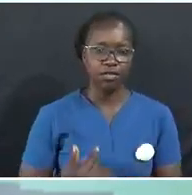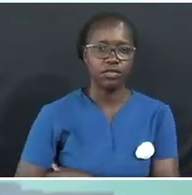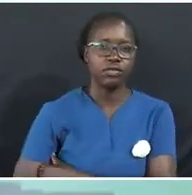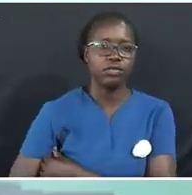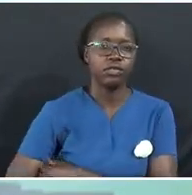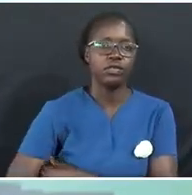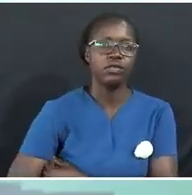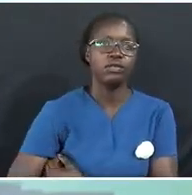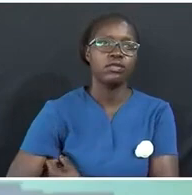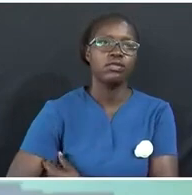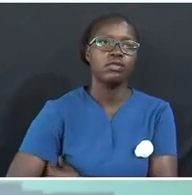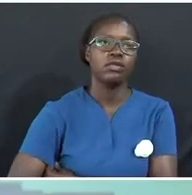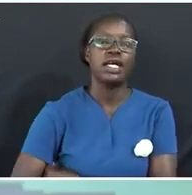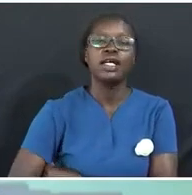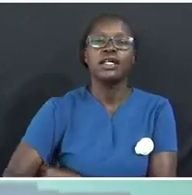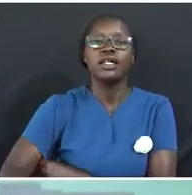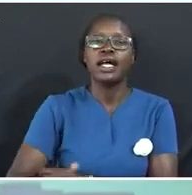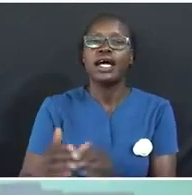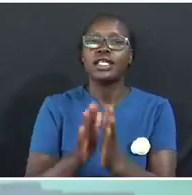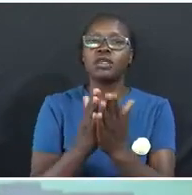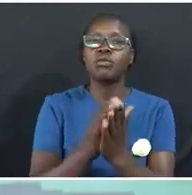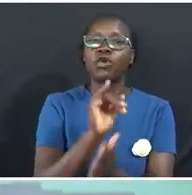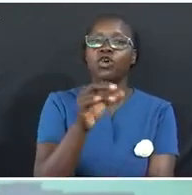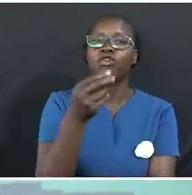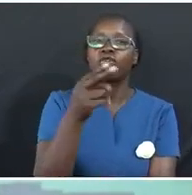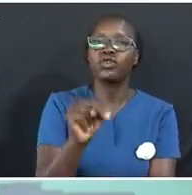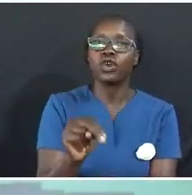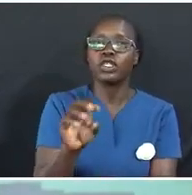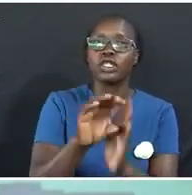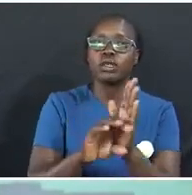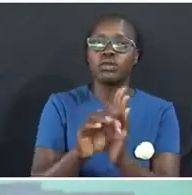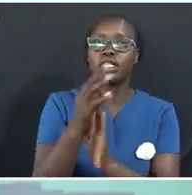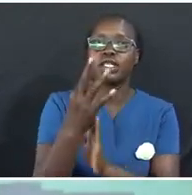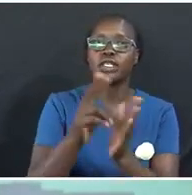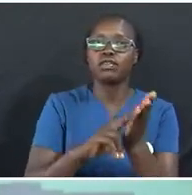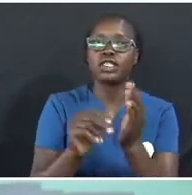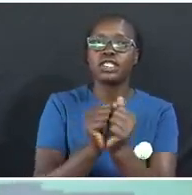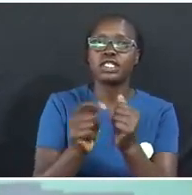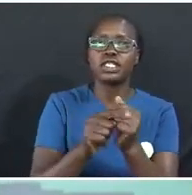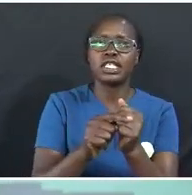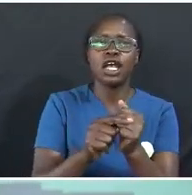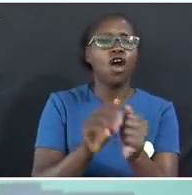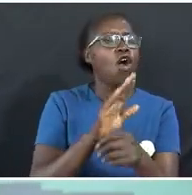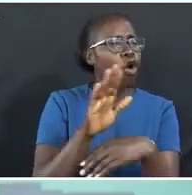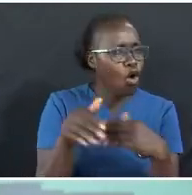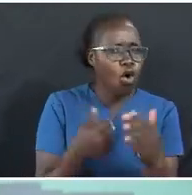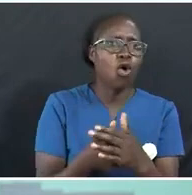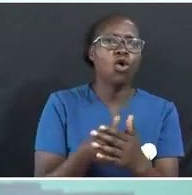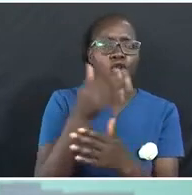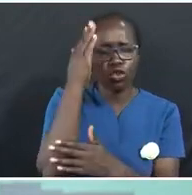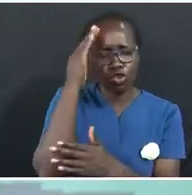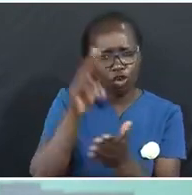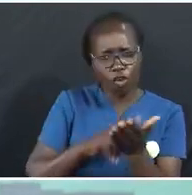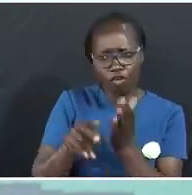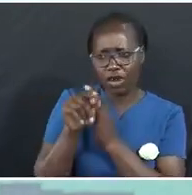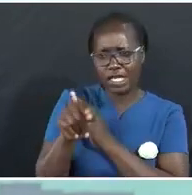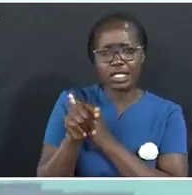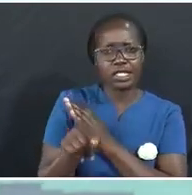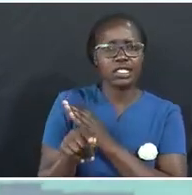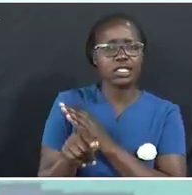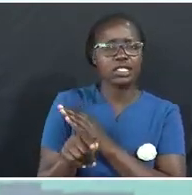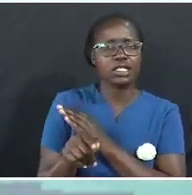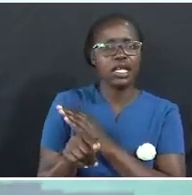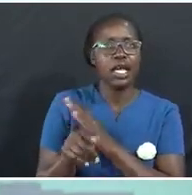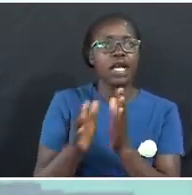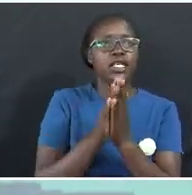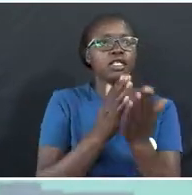In the book of John chapter 3 verse 16, that one is a common one which all of us know.